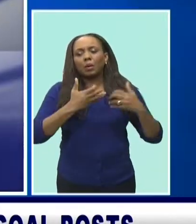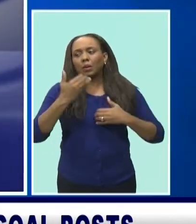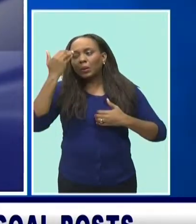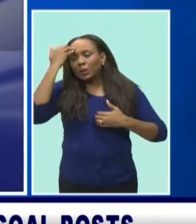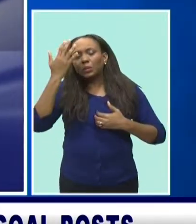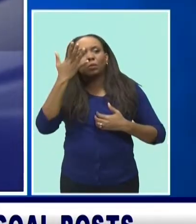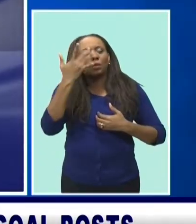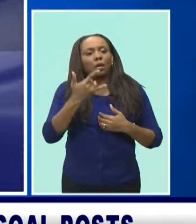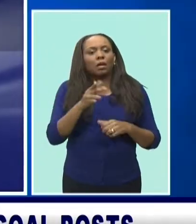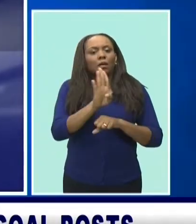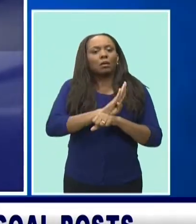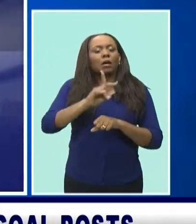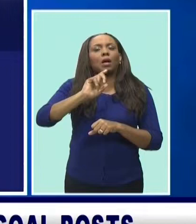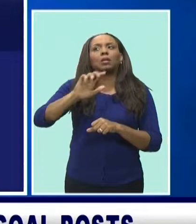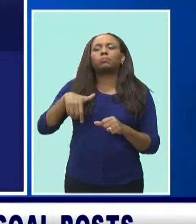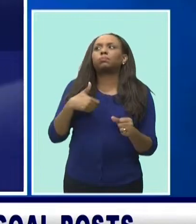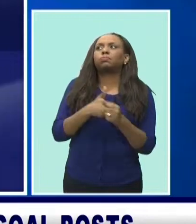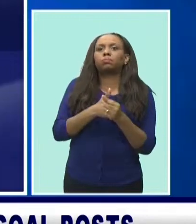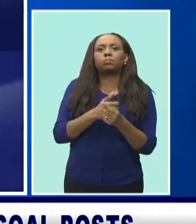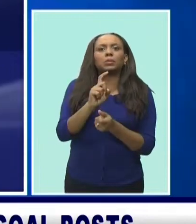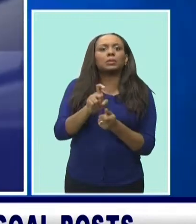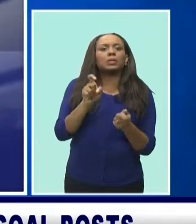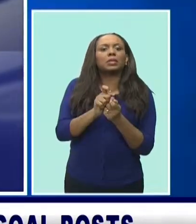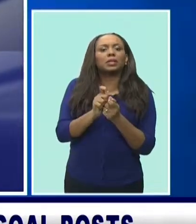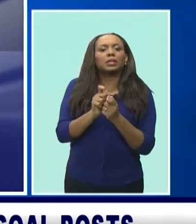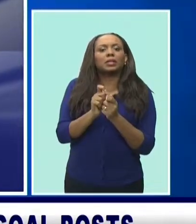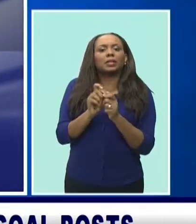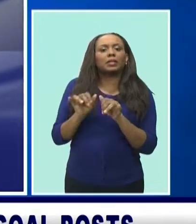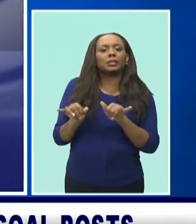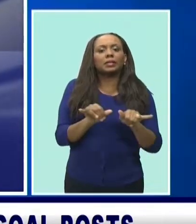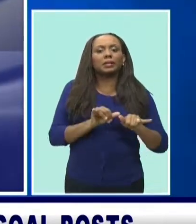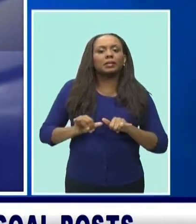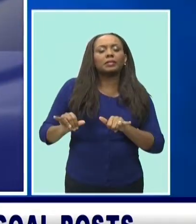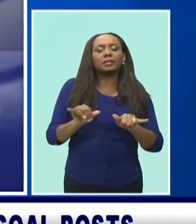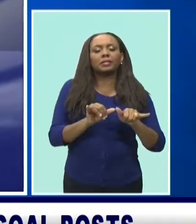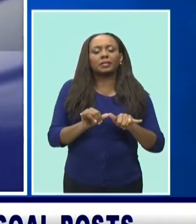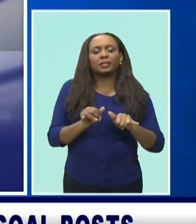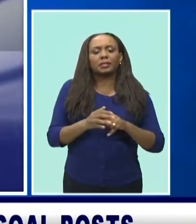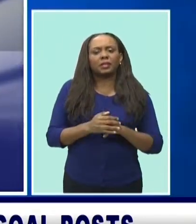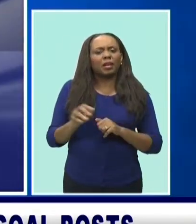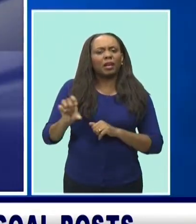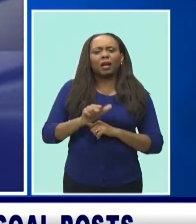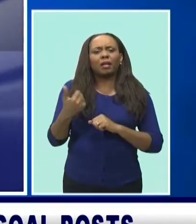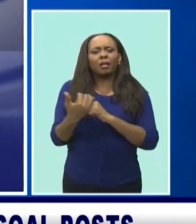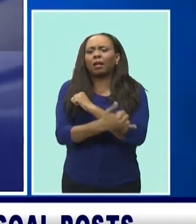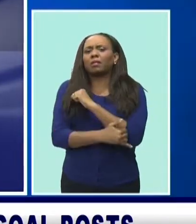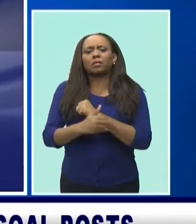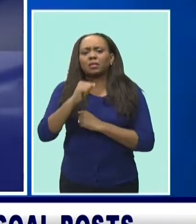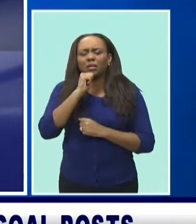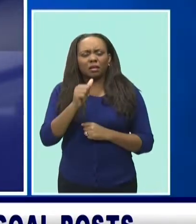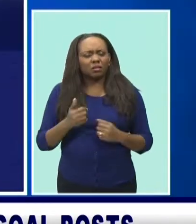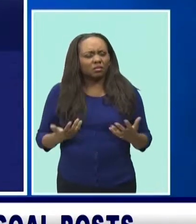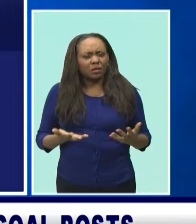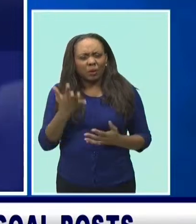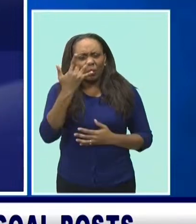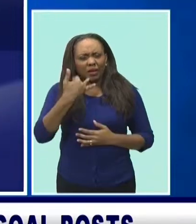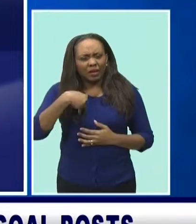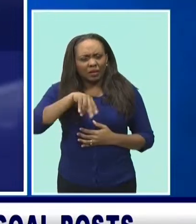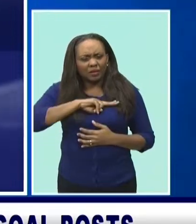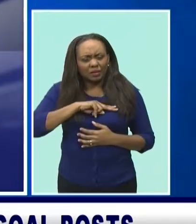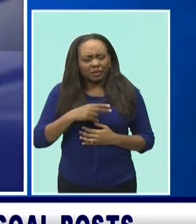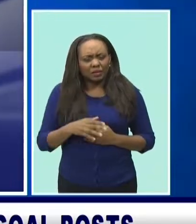Barbados has to adhere to certain standards when other jurisdictions do not. And